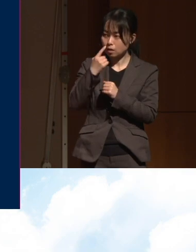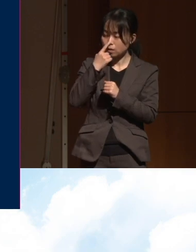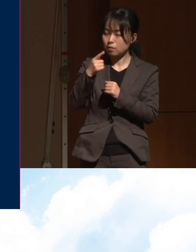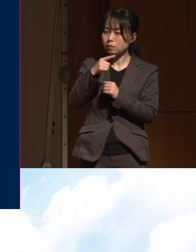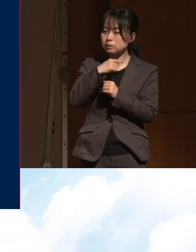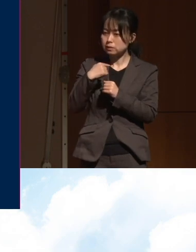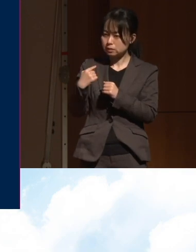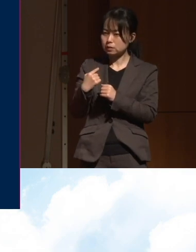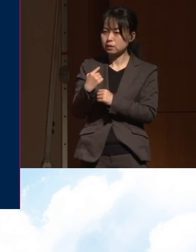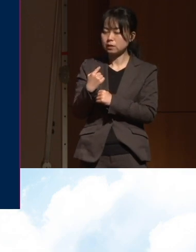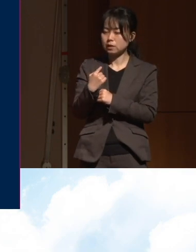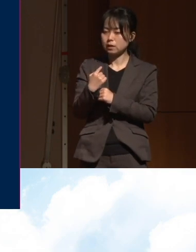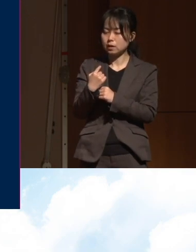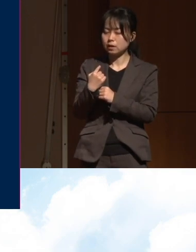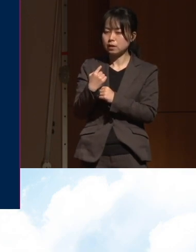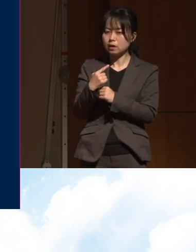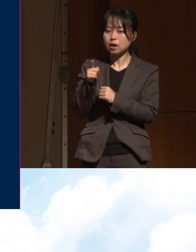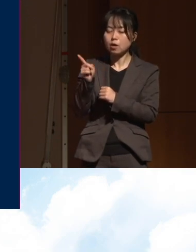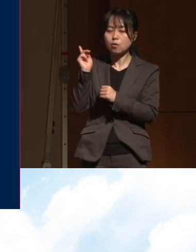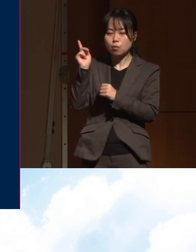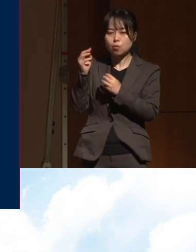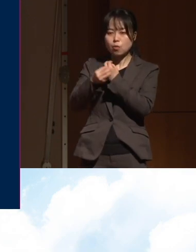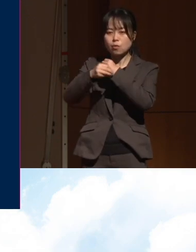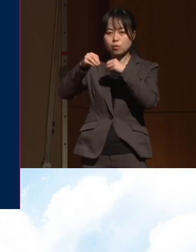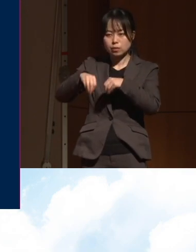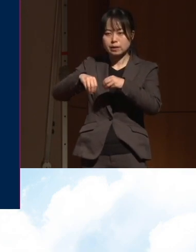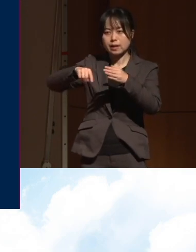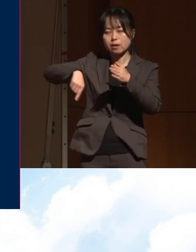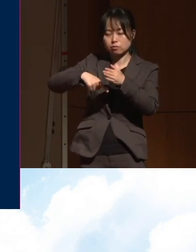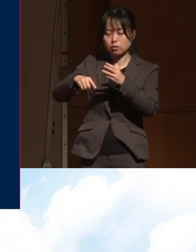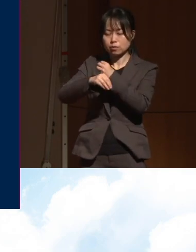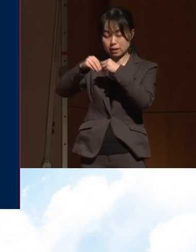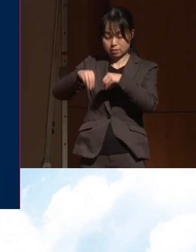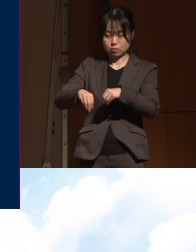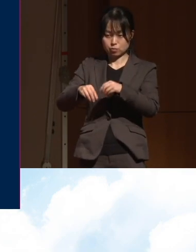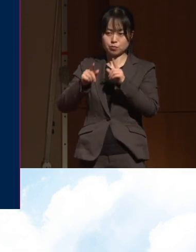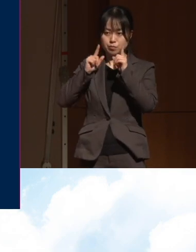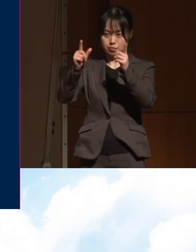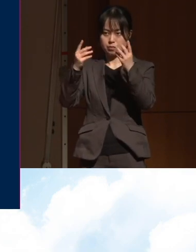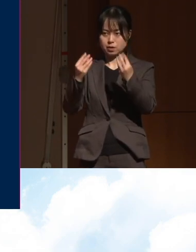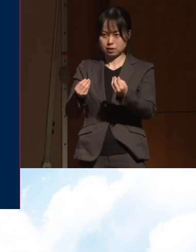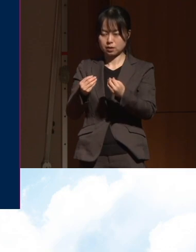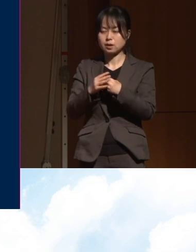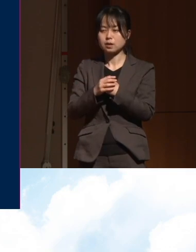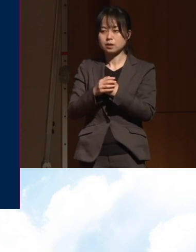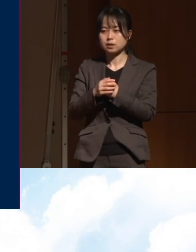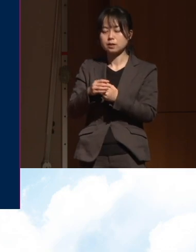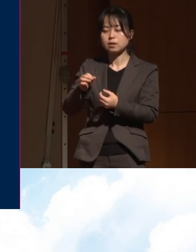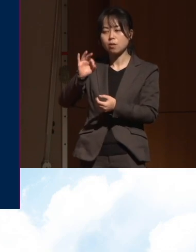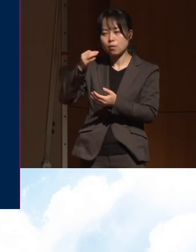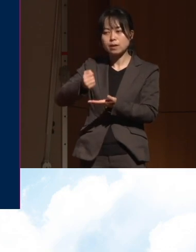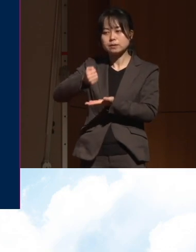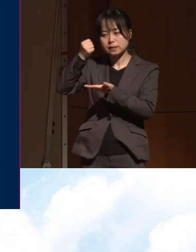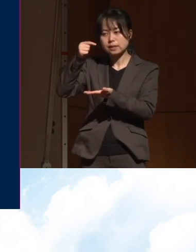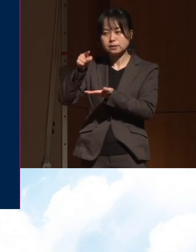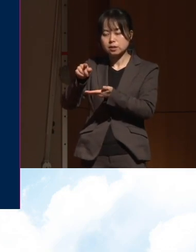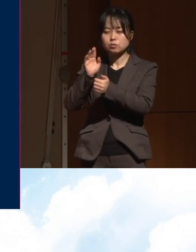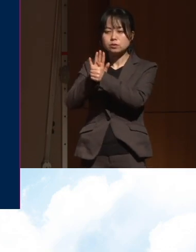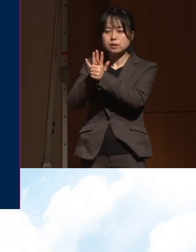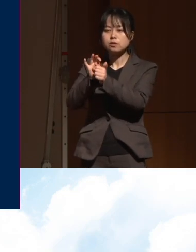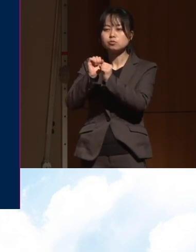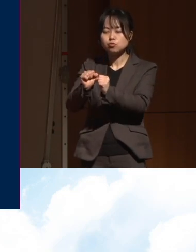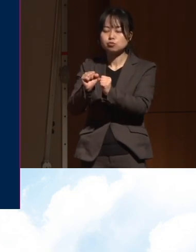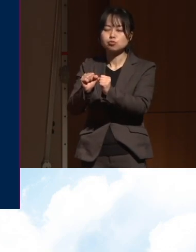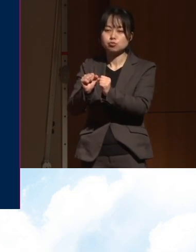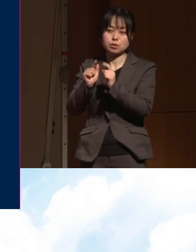announcing this contract, this first provision of financial support to Moderna, what we were funding was the production